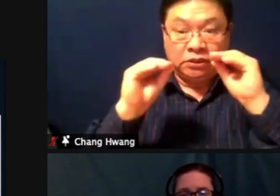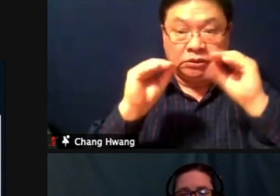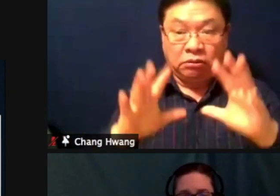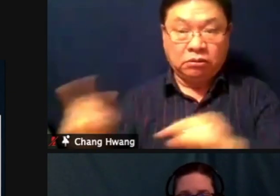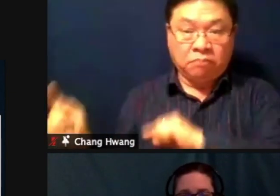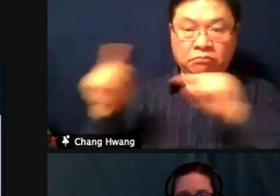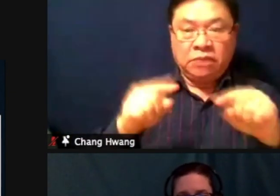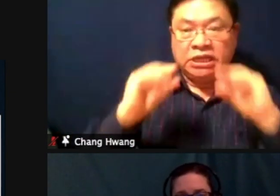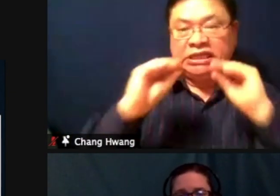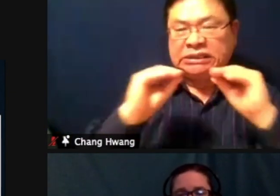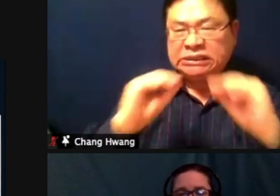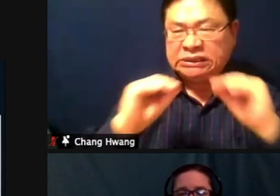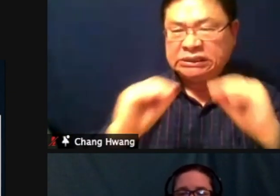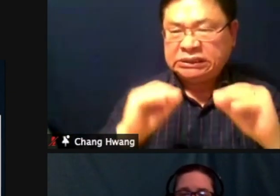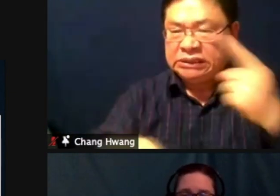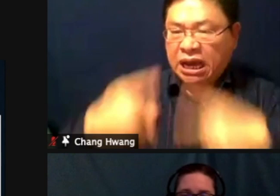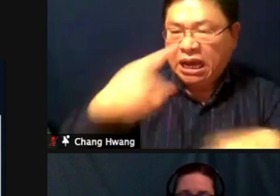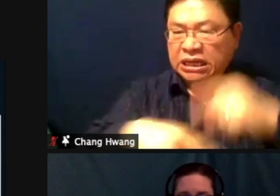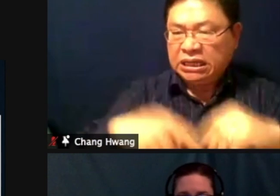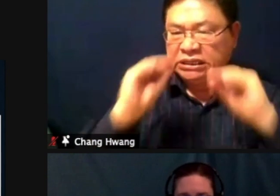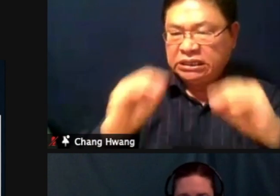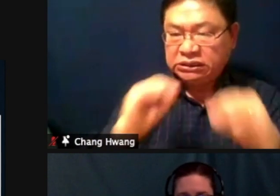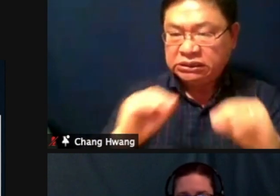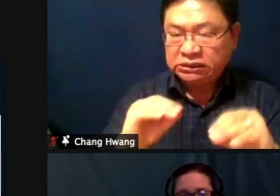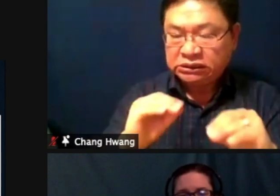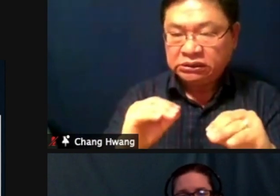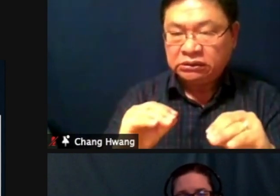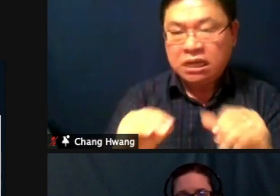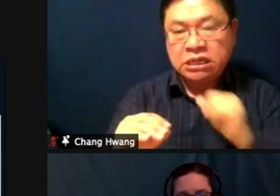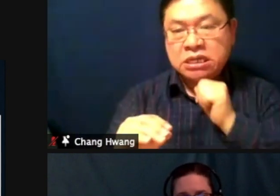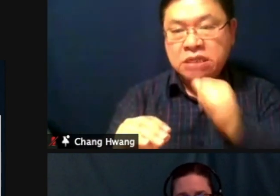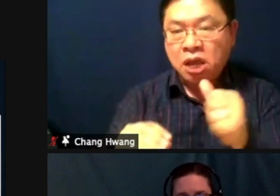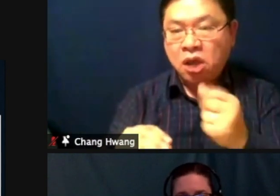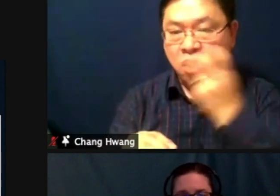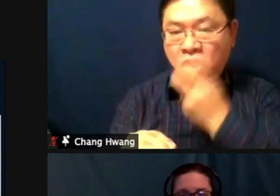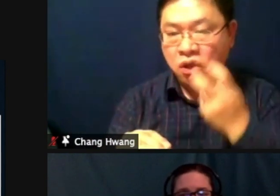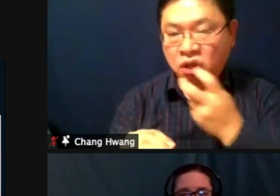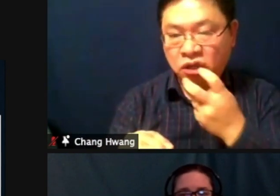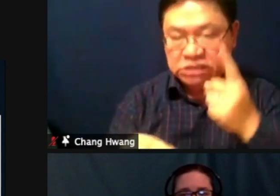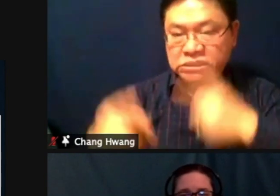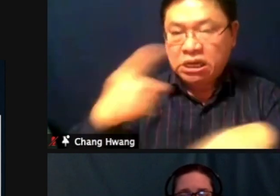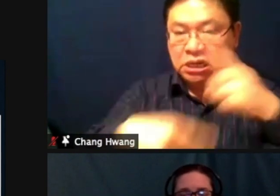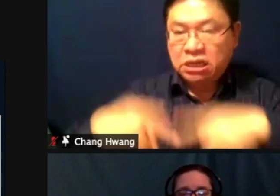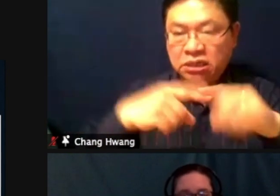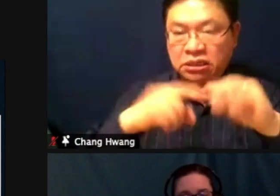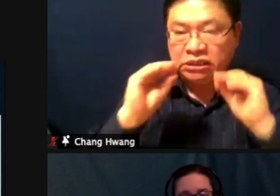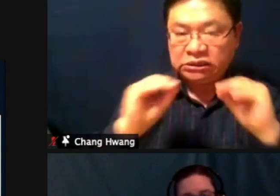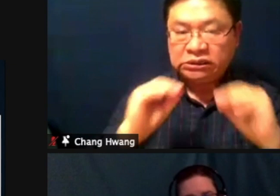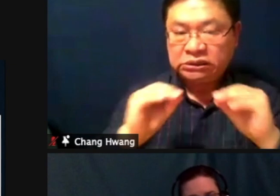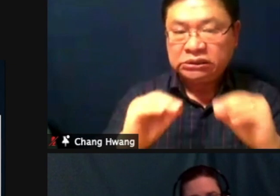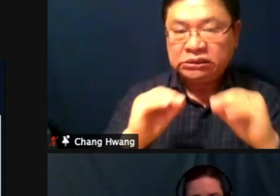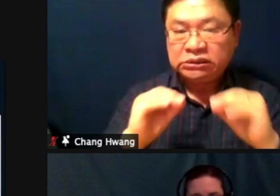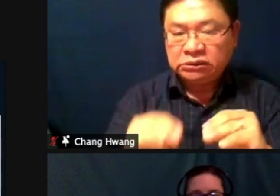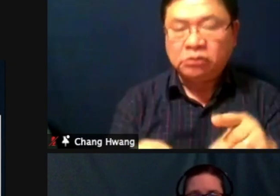Those teachers were brought from Japan to provide education, and they would teach sign language. It wasn't